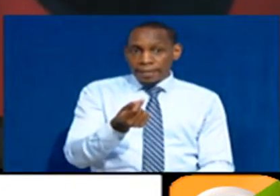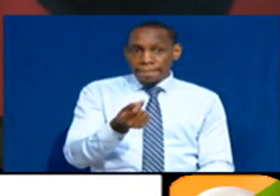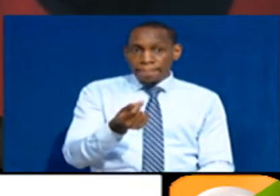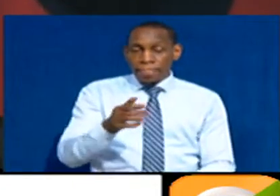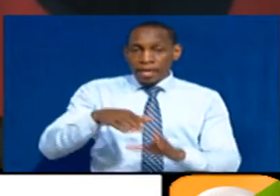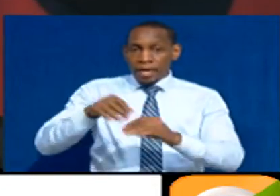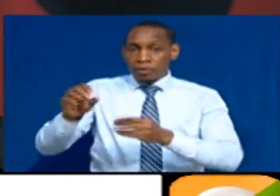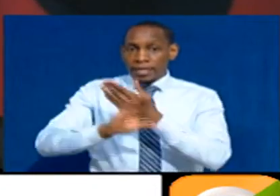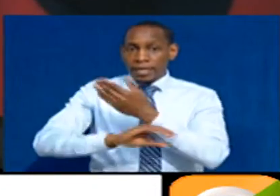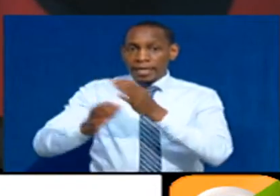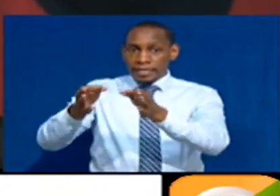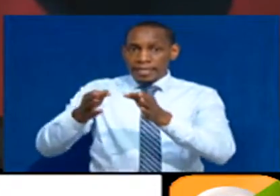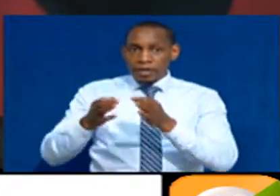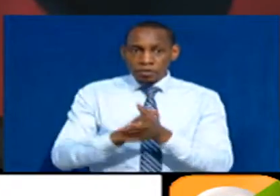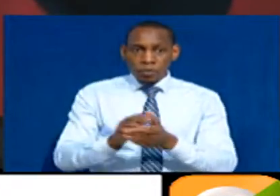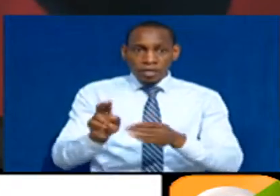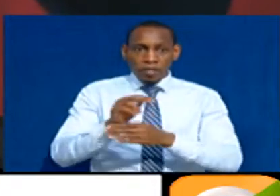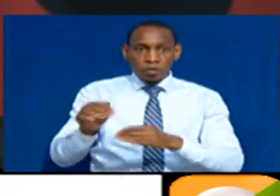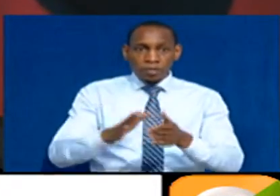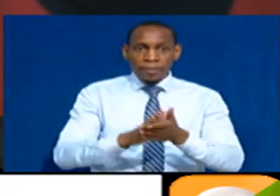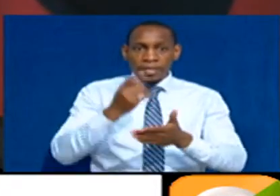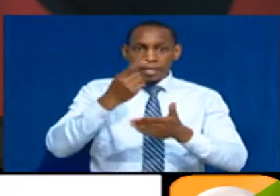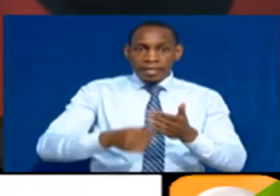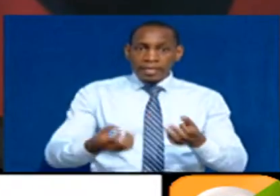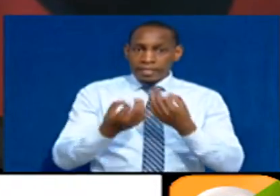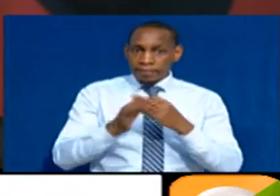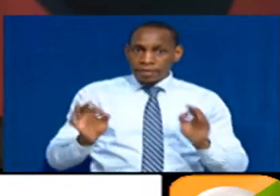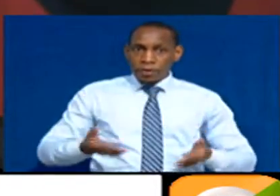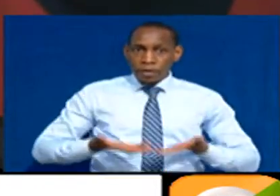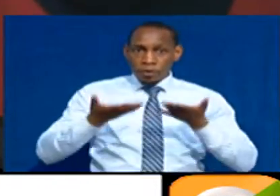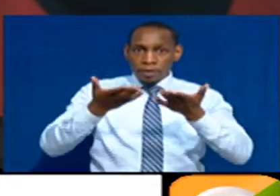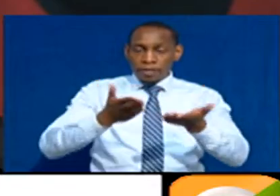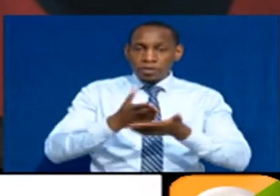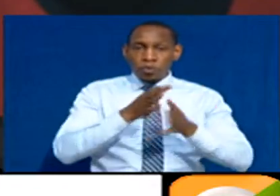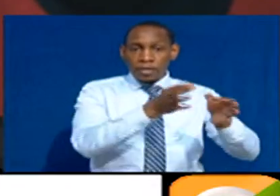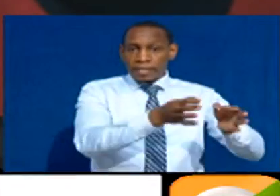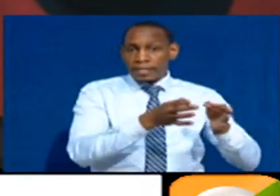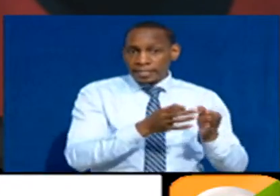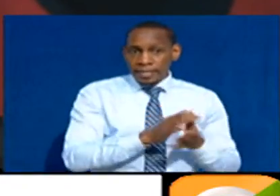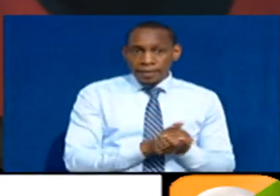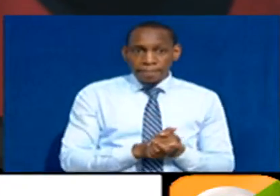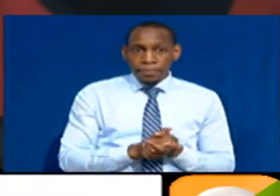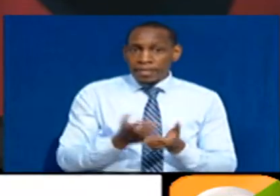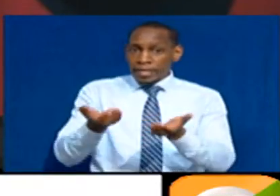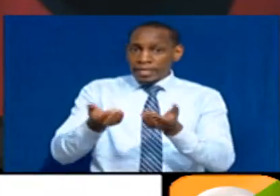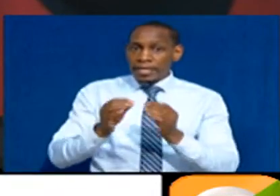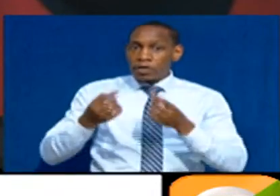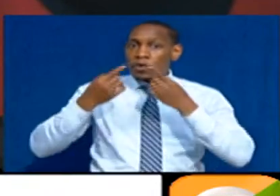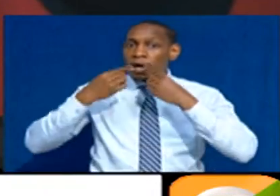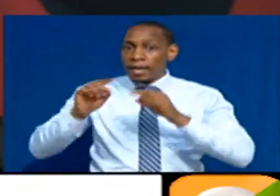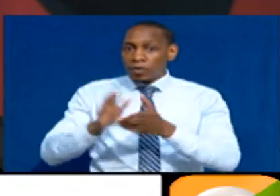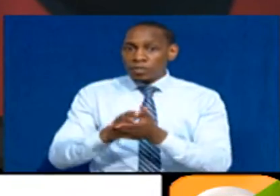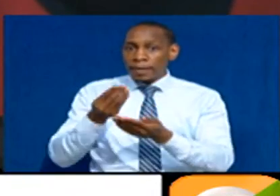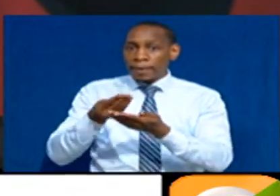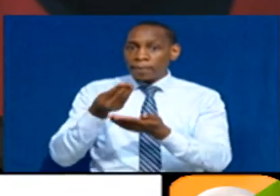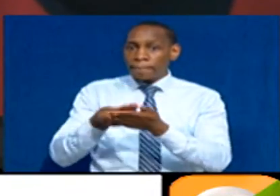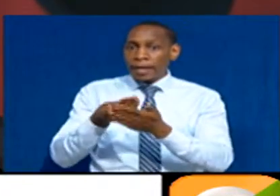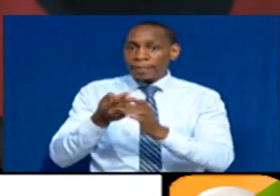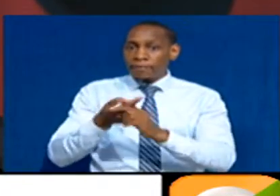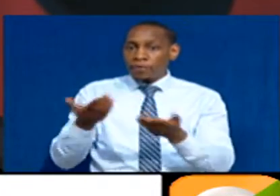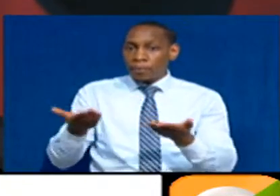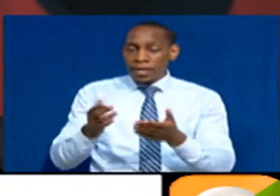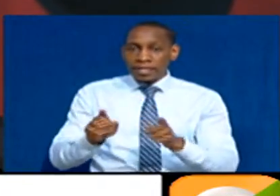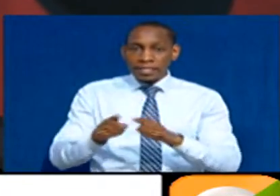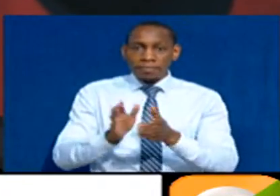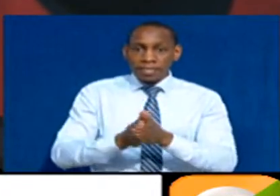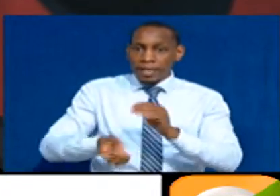from offshore accounts, taking advantage of a tax amnesty that was offered by Treasury. They were not required to declare the source of their wealth or